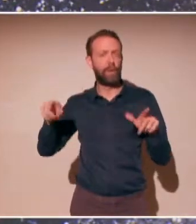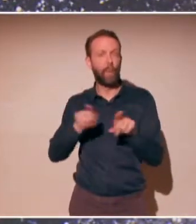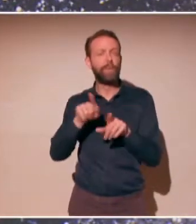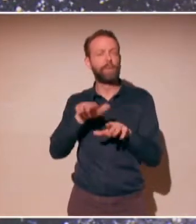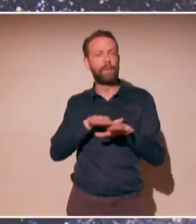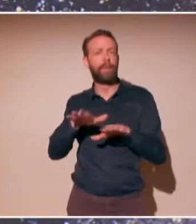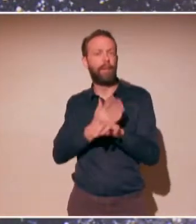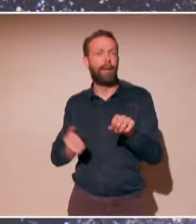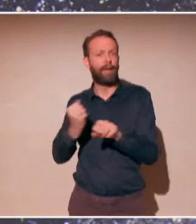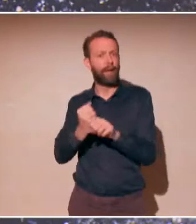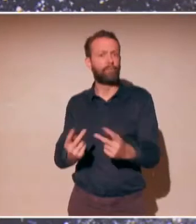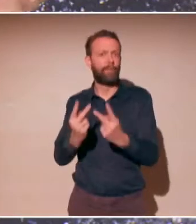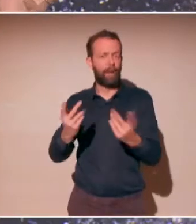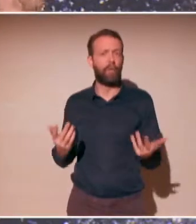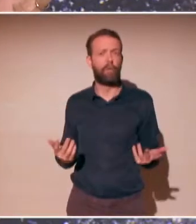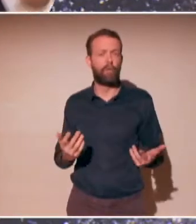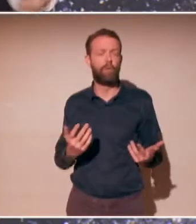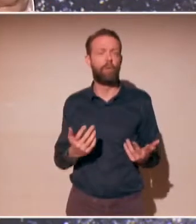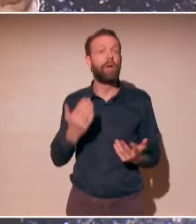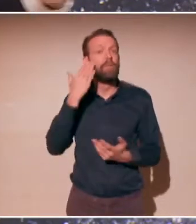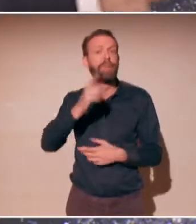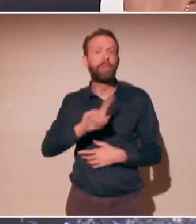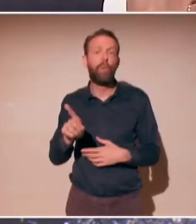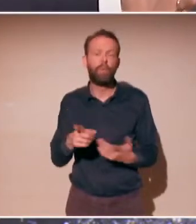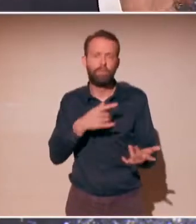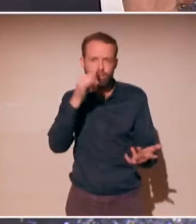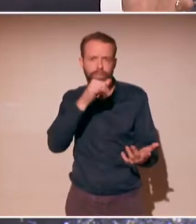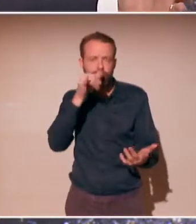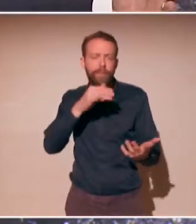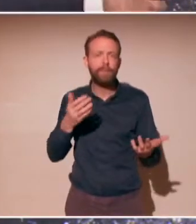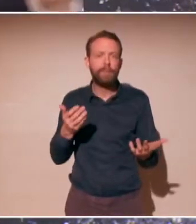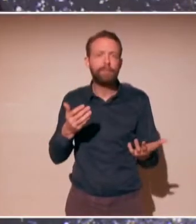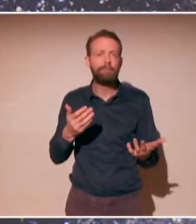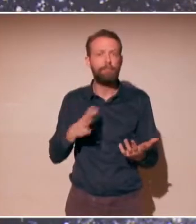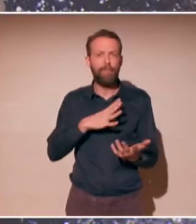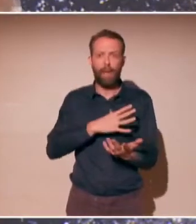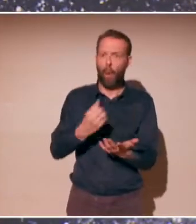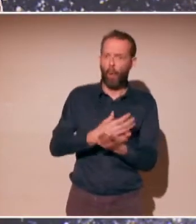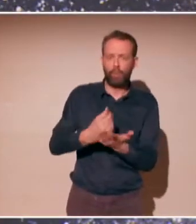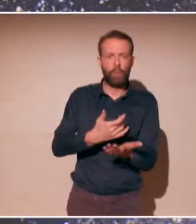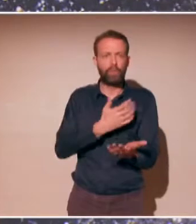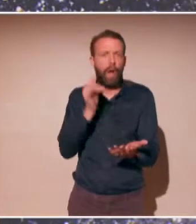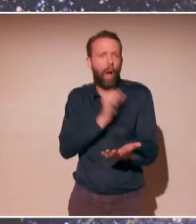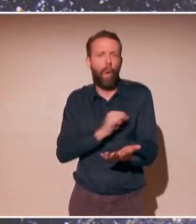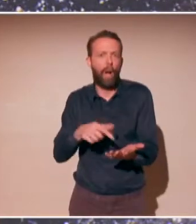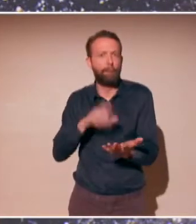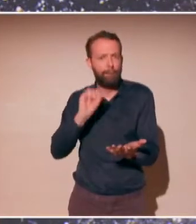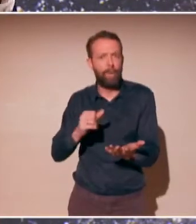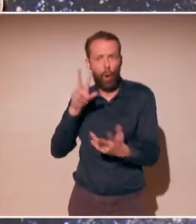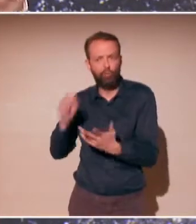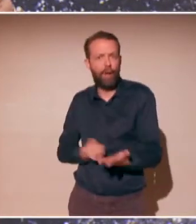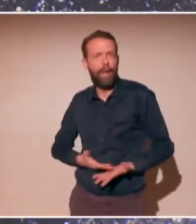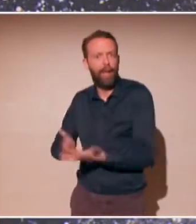and Europe, but we also have to create value and get that creation of value, because otherwise it would be ridiculous,